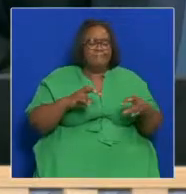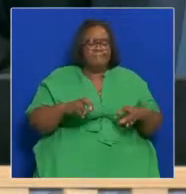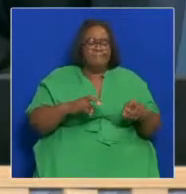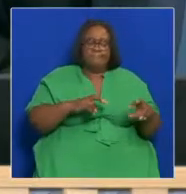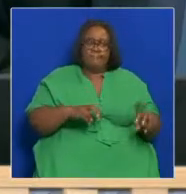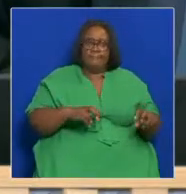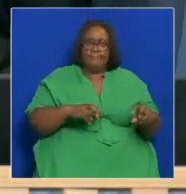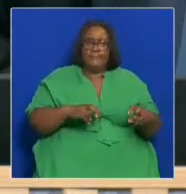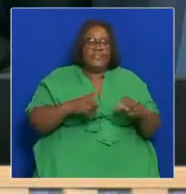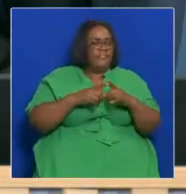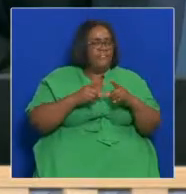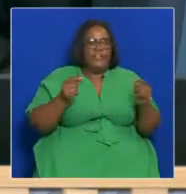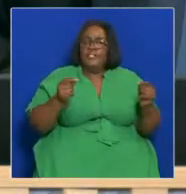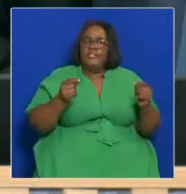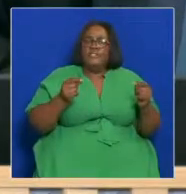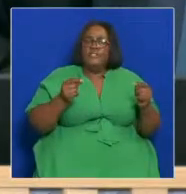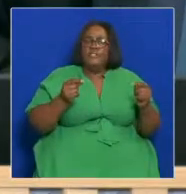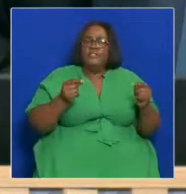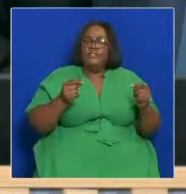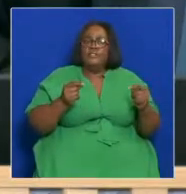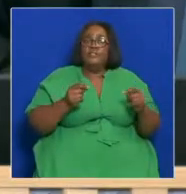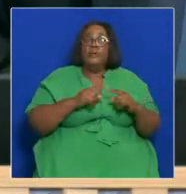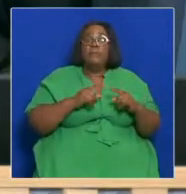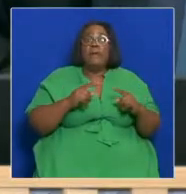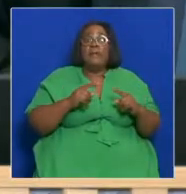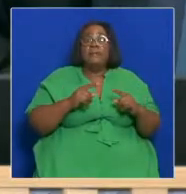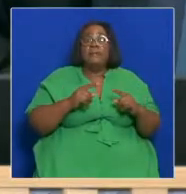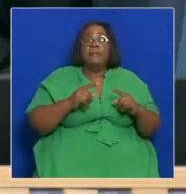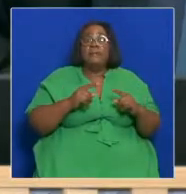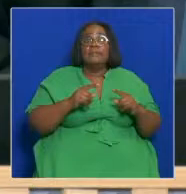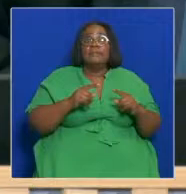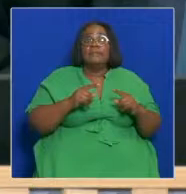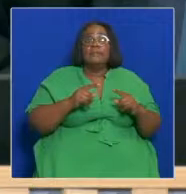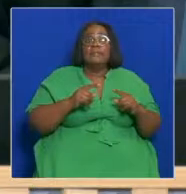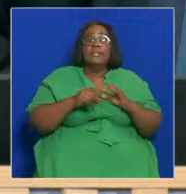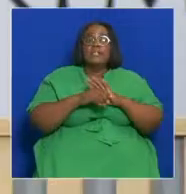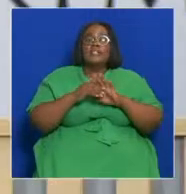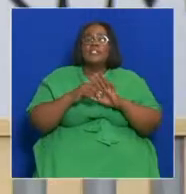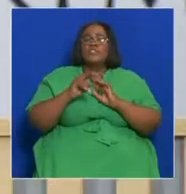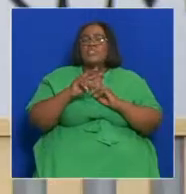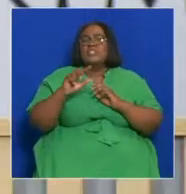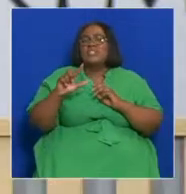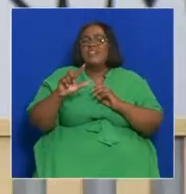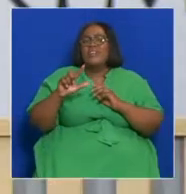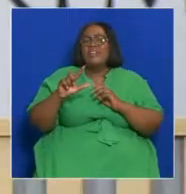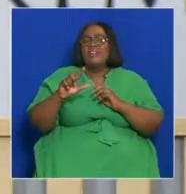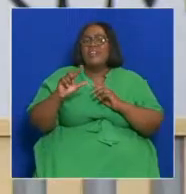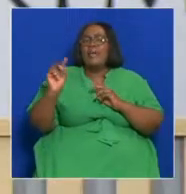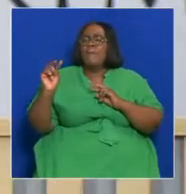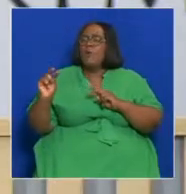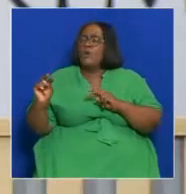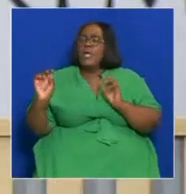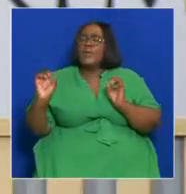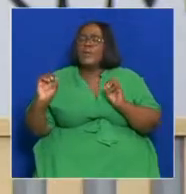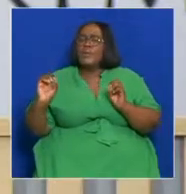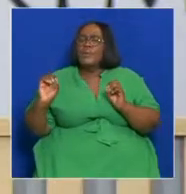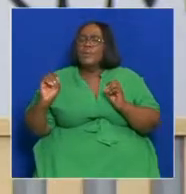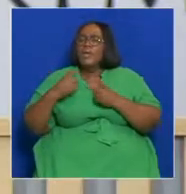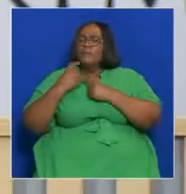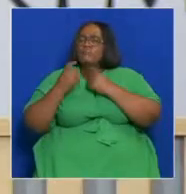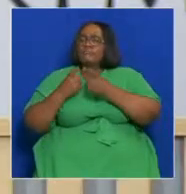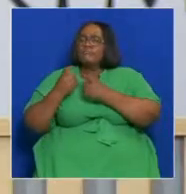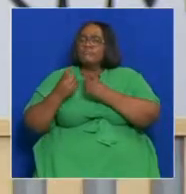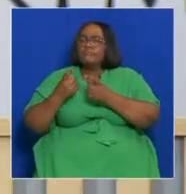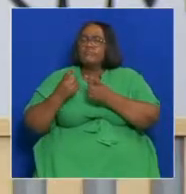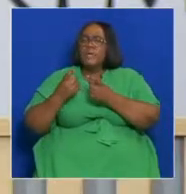the investigation without having seen the Section 27 referral? Because Mr. Padiaki told us that that's